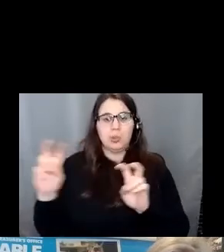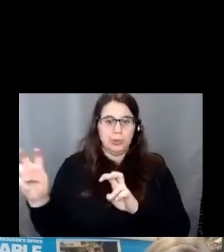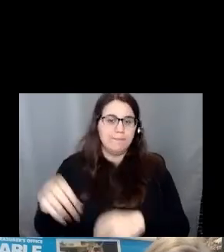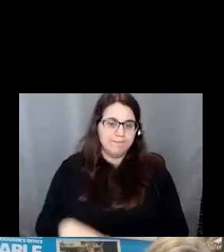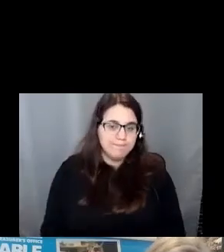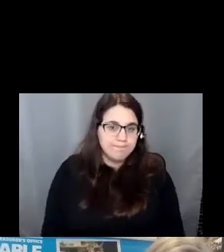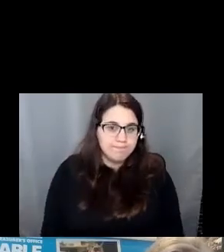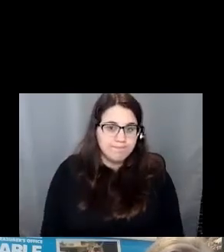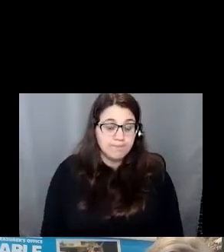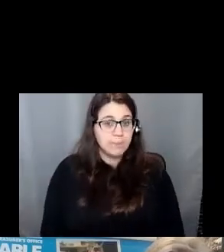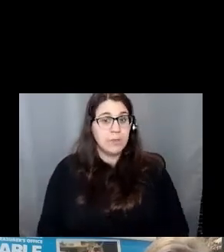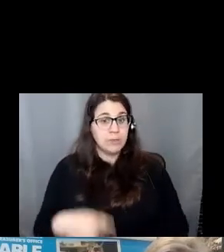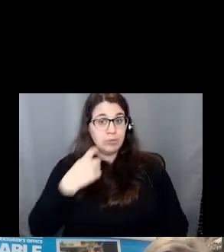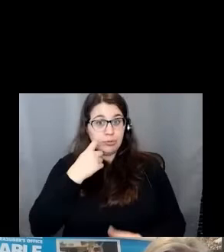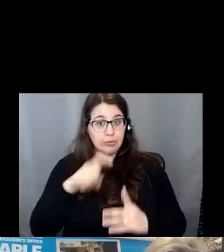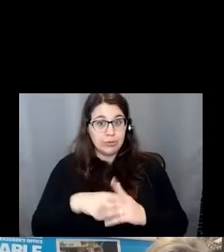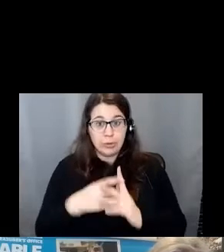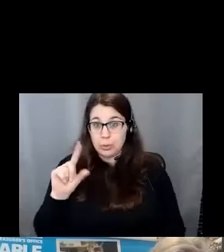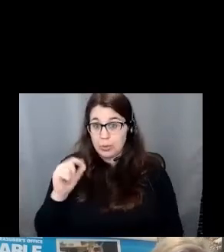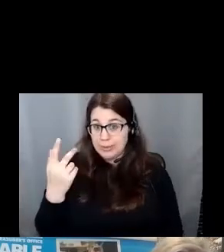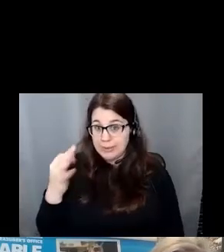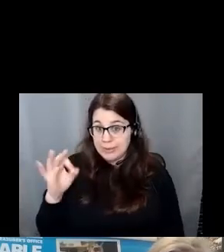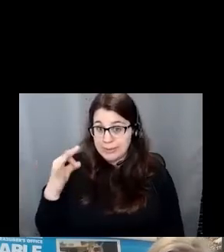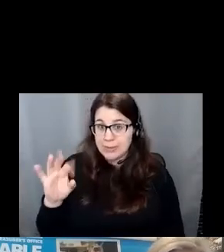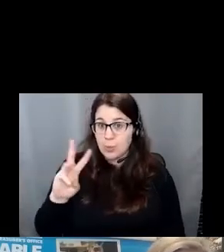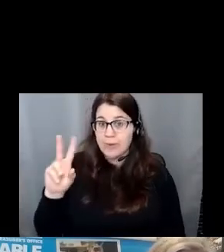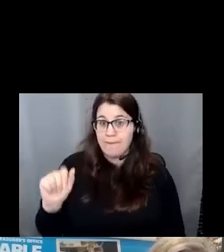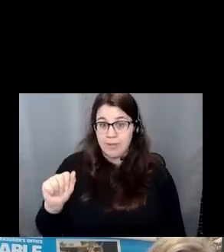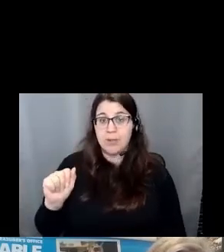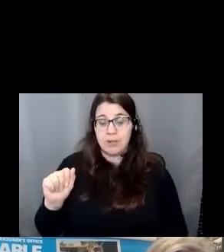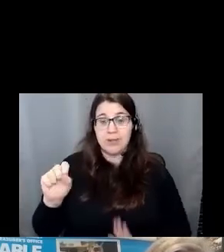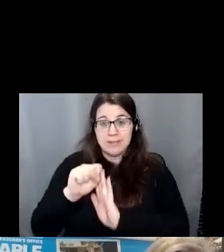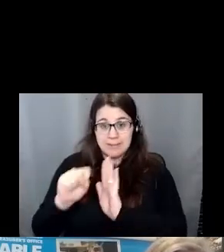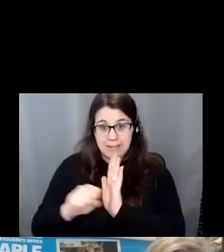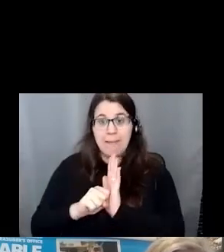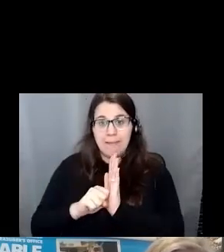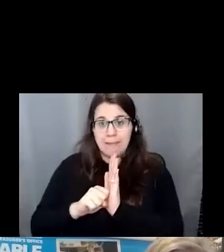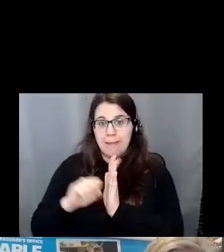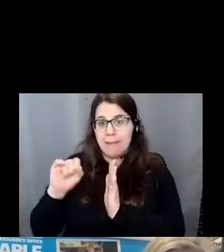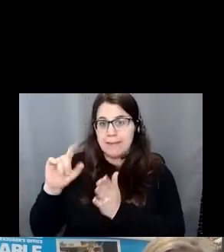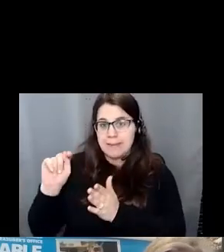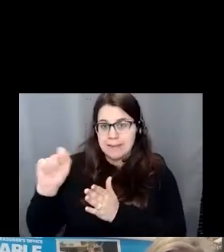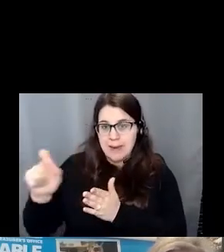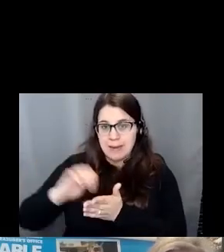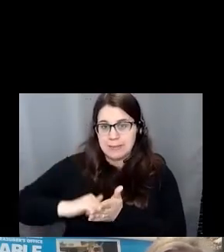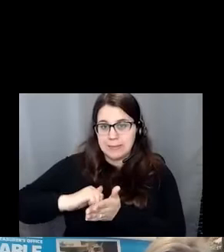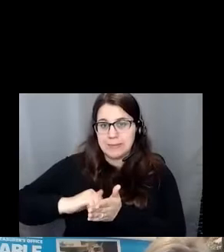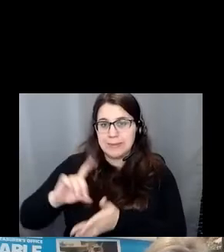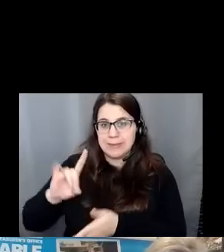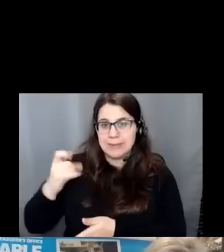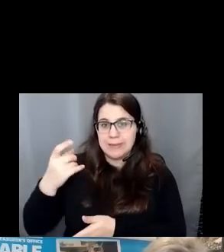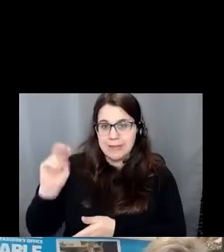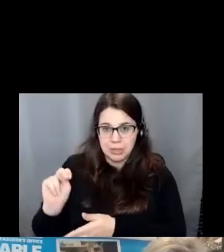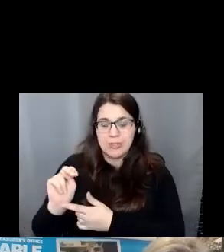of 2019, there is a West Virginia state income tax deduction for all contributions made into the WVABLE account by the